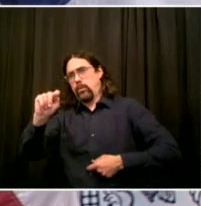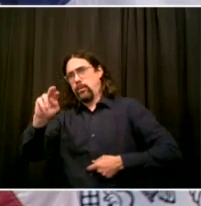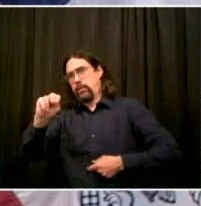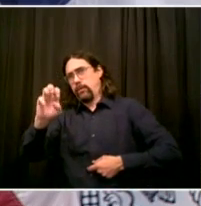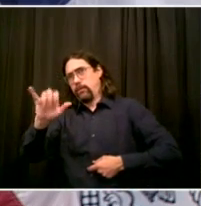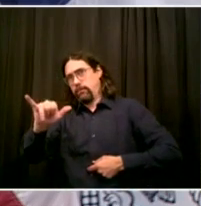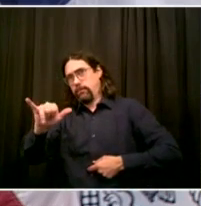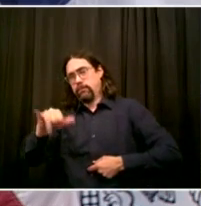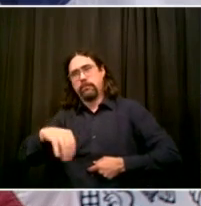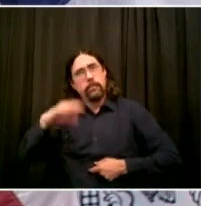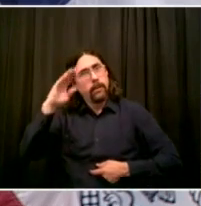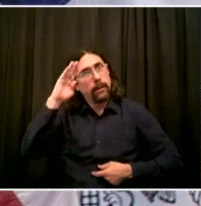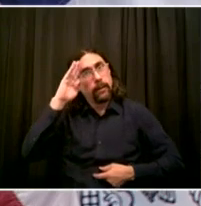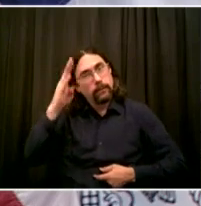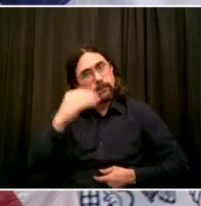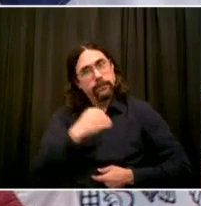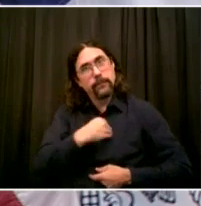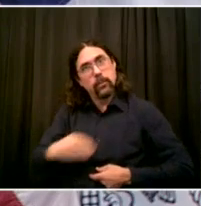circumstances. Amen.